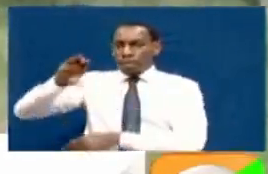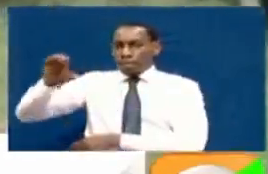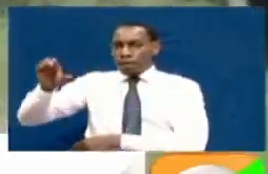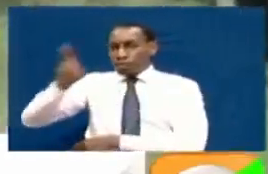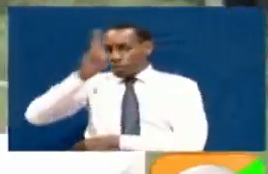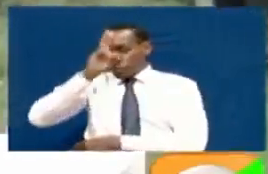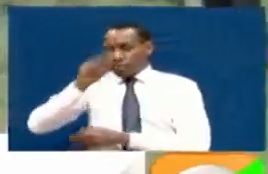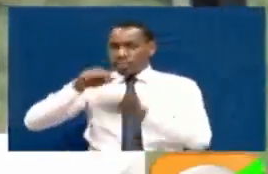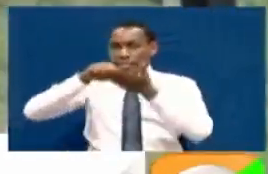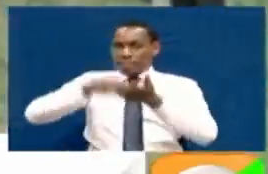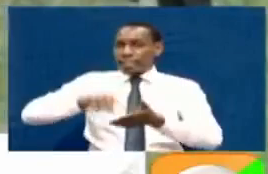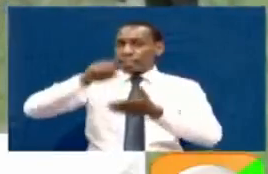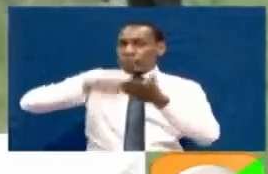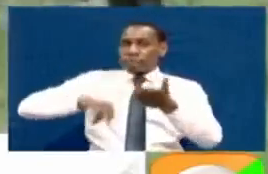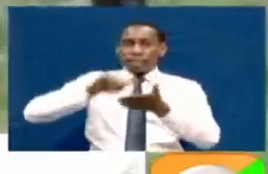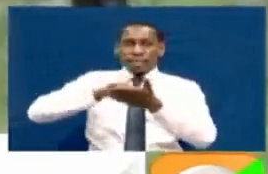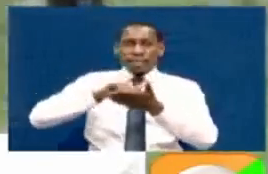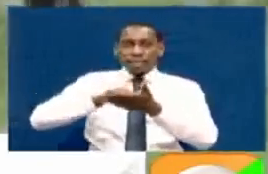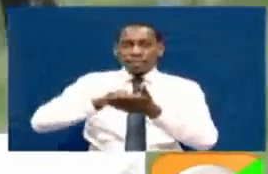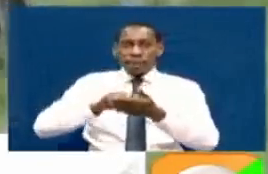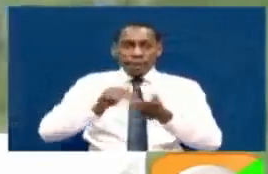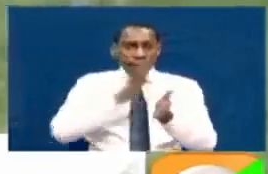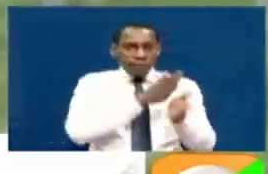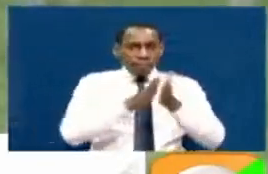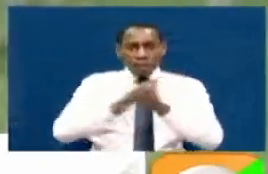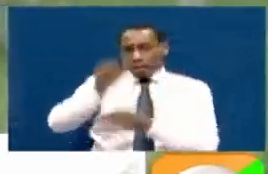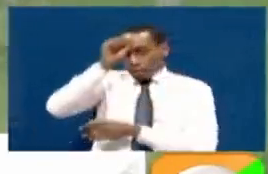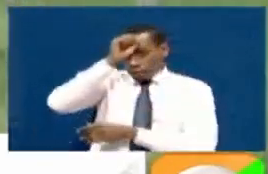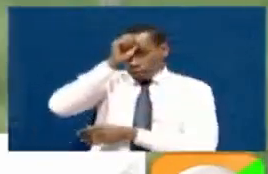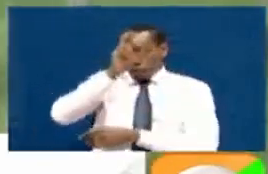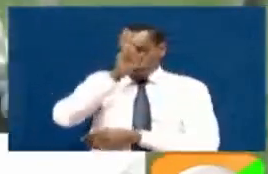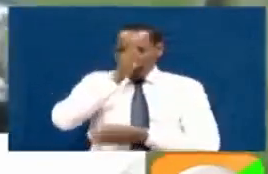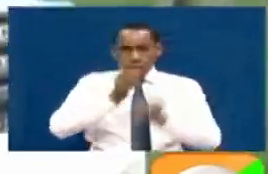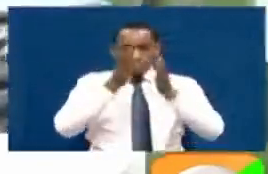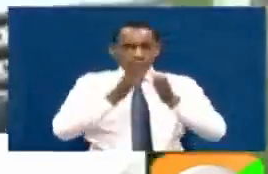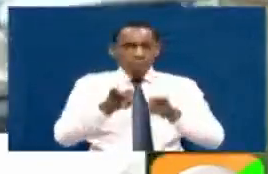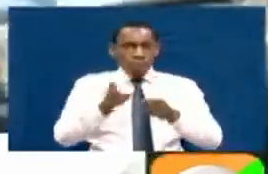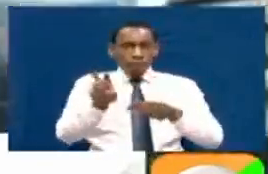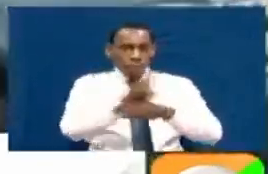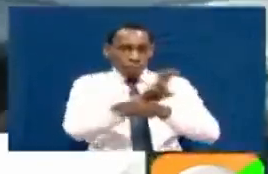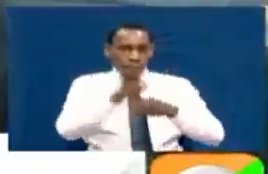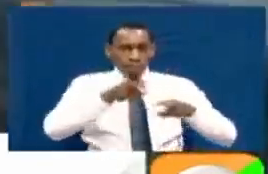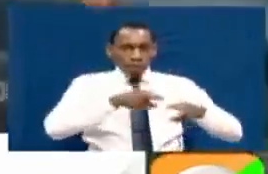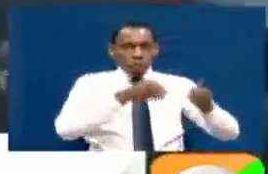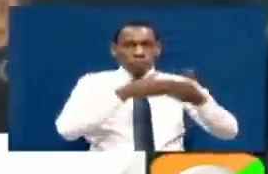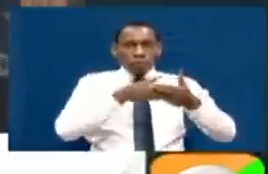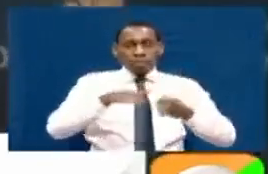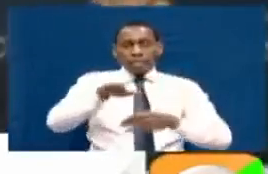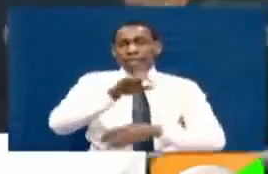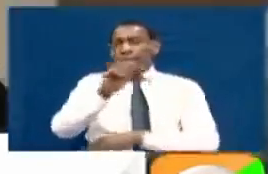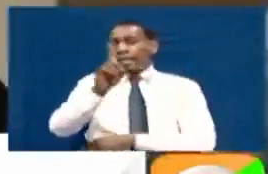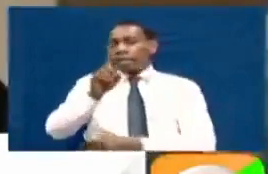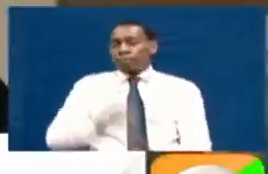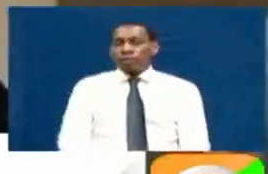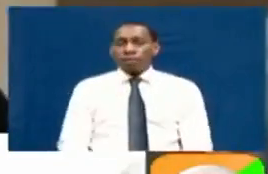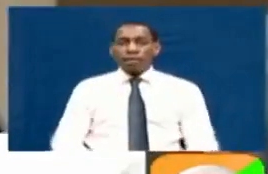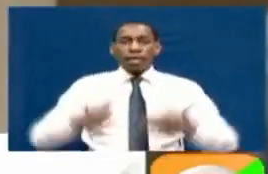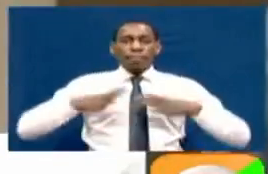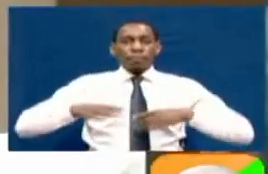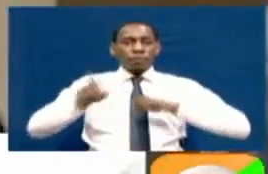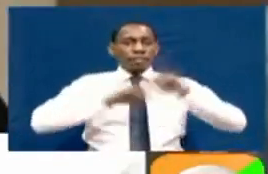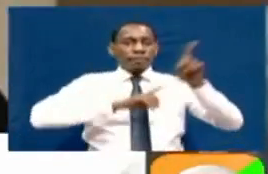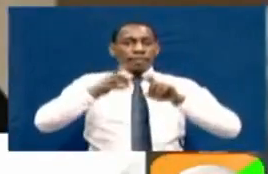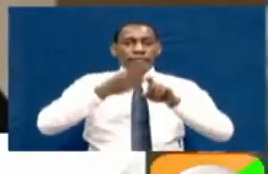authorities, however, insist it was all a ploy to fool police officers manning roadblocks from Nairobi. These people traveled from